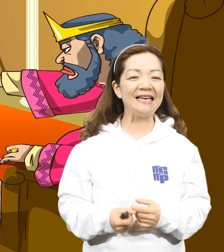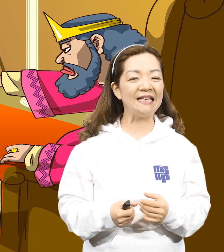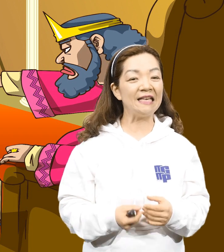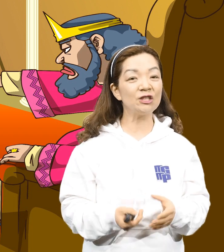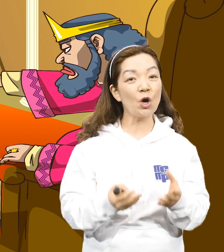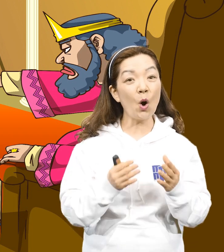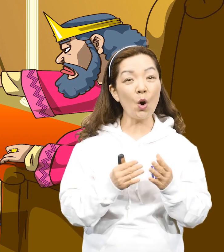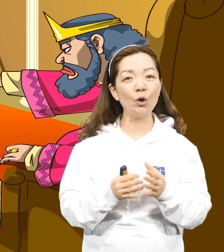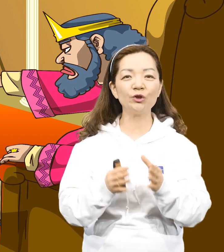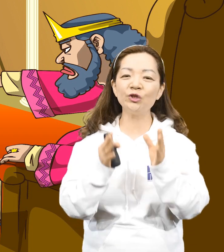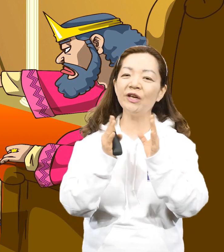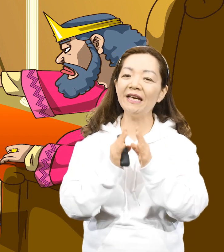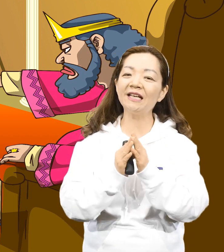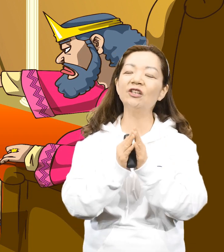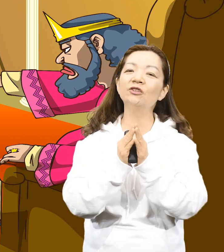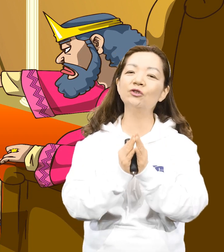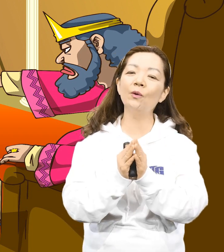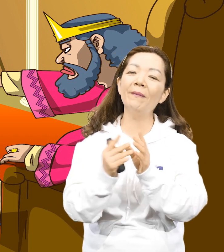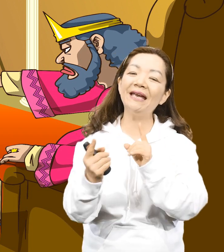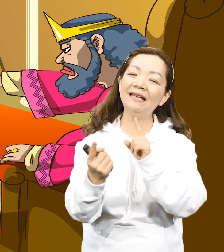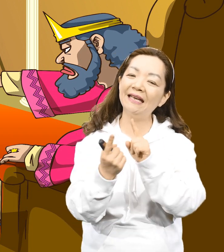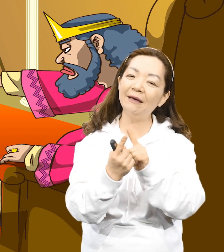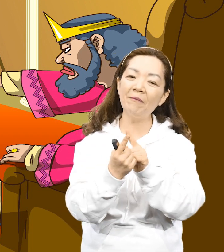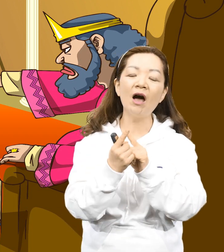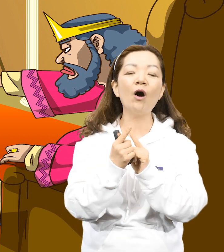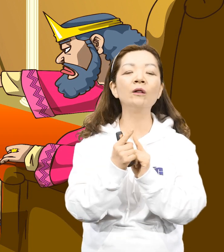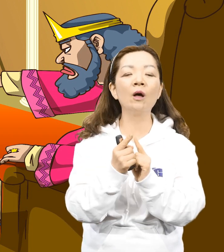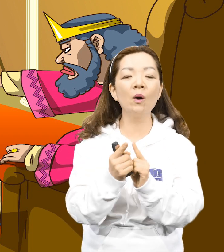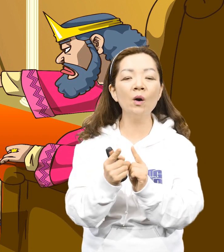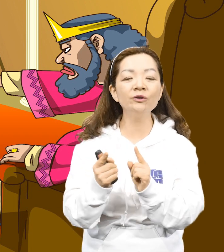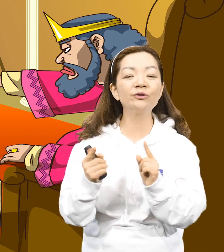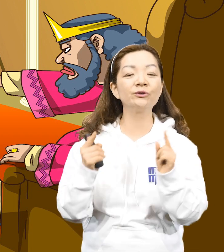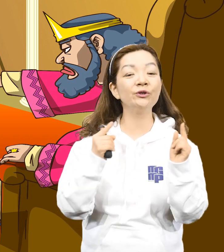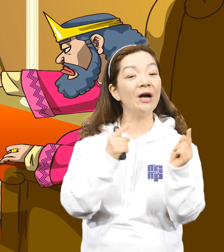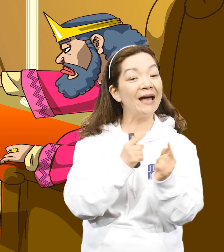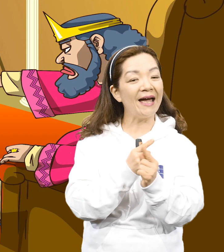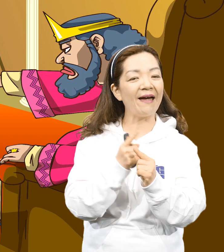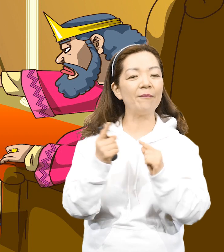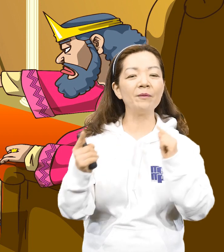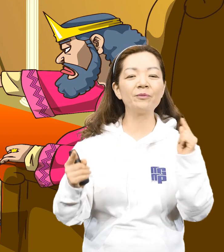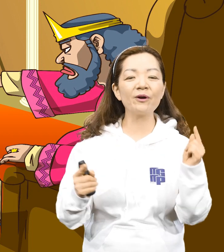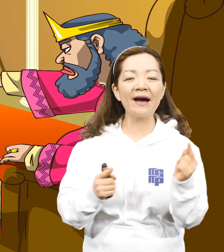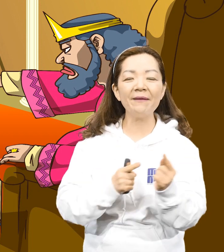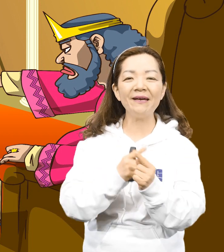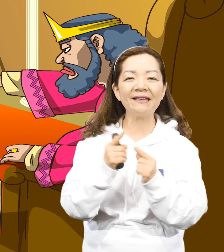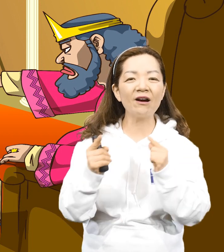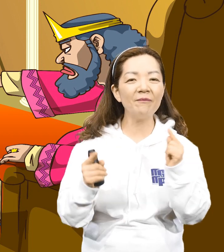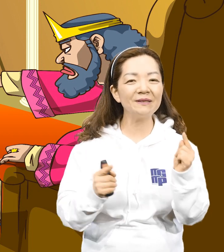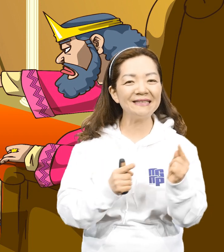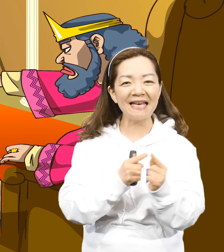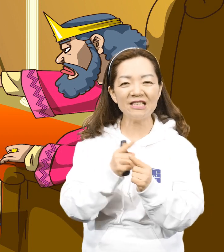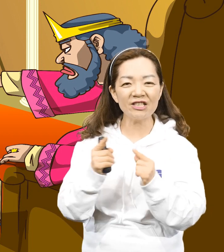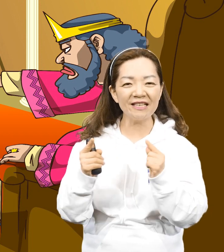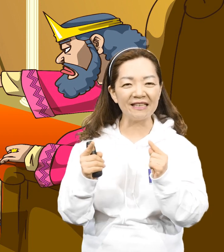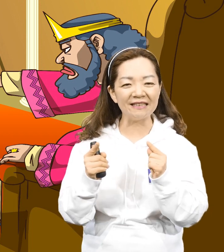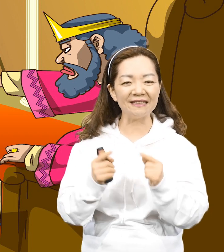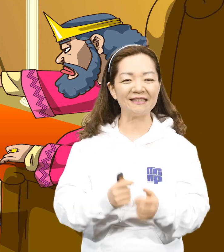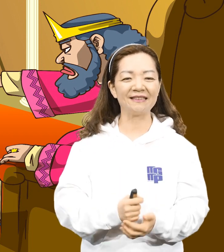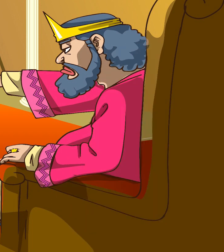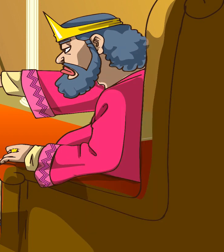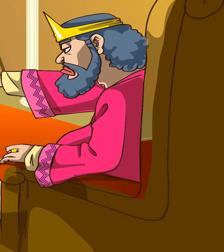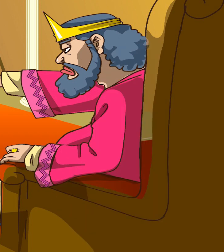and he told to Eglon to meet him alone to have a private